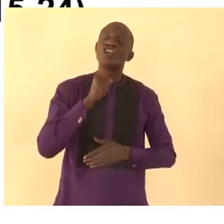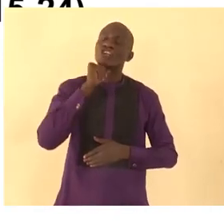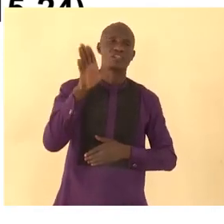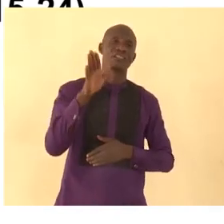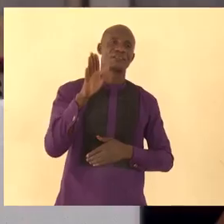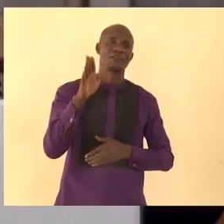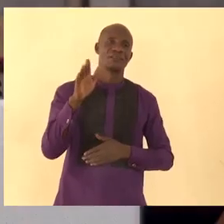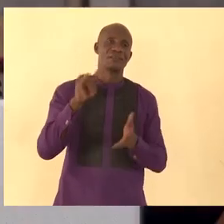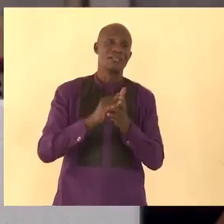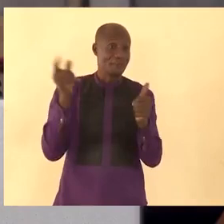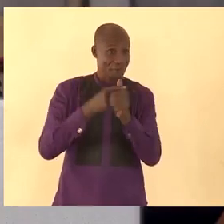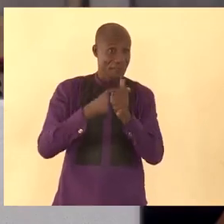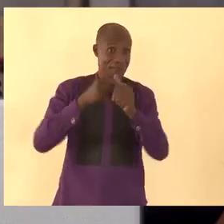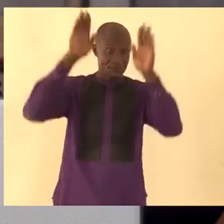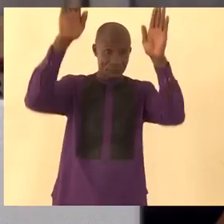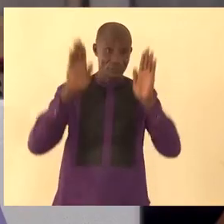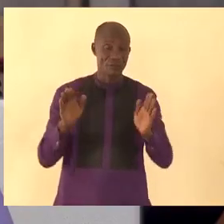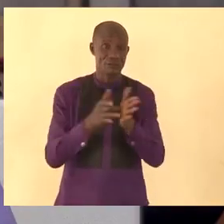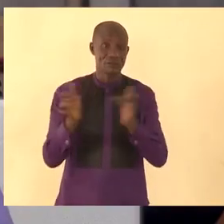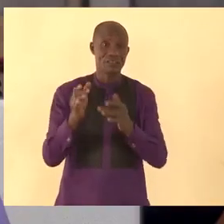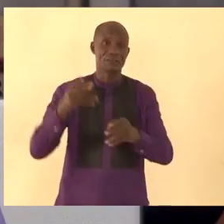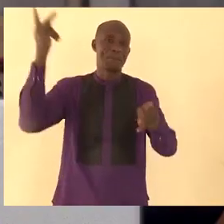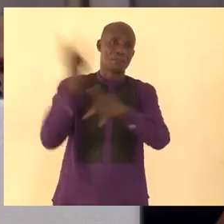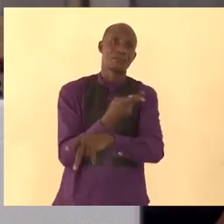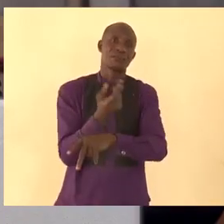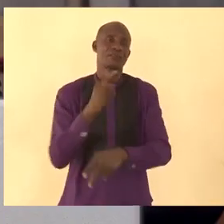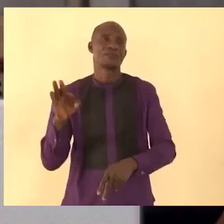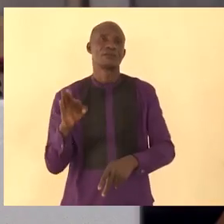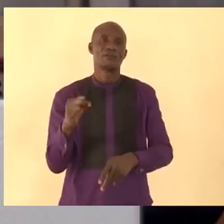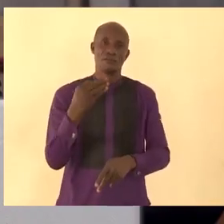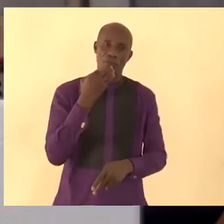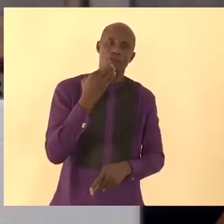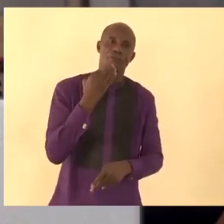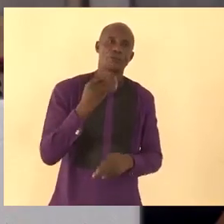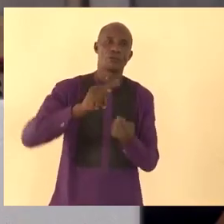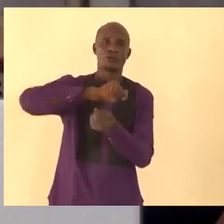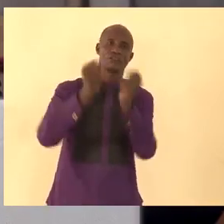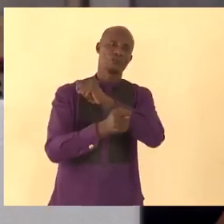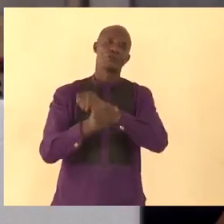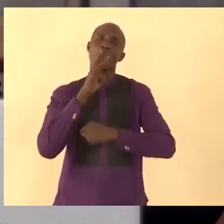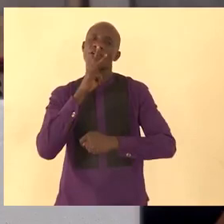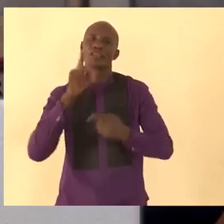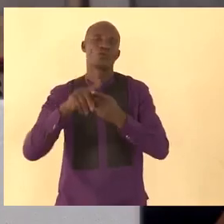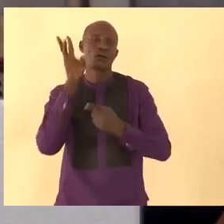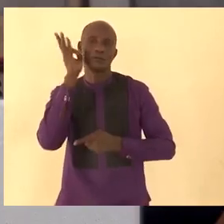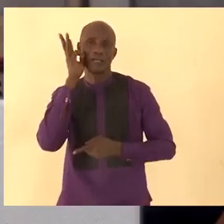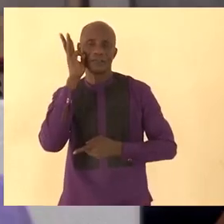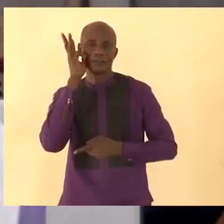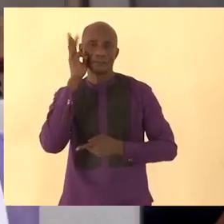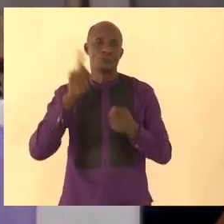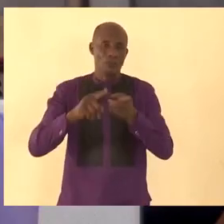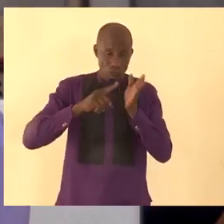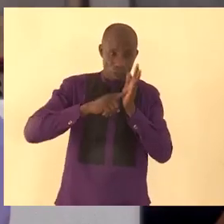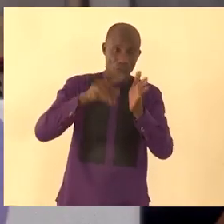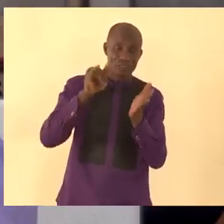first miracle of Jesus is the multiplication of the transformation of water into wine.